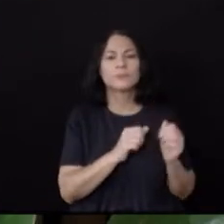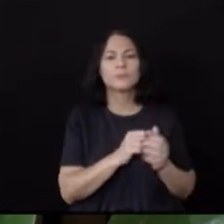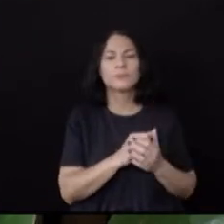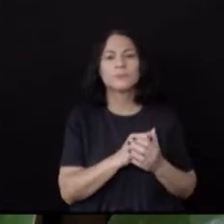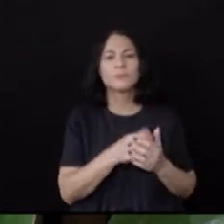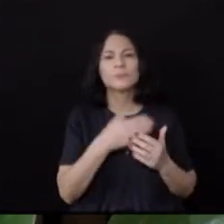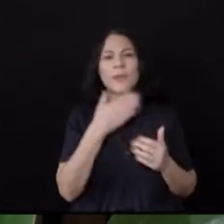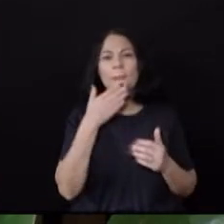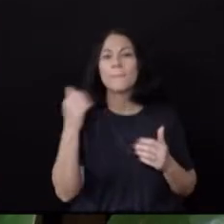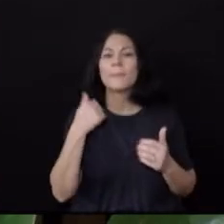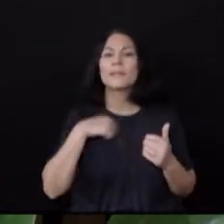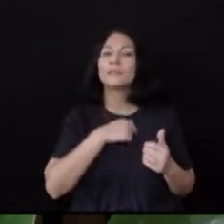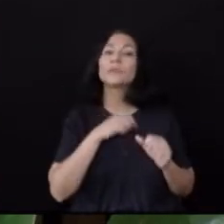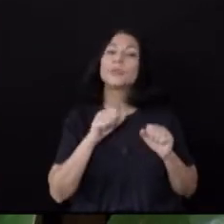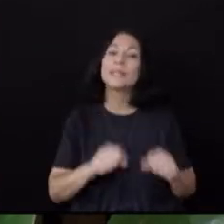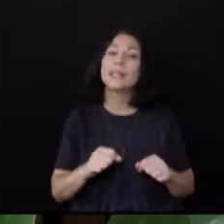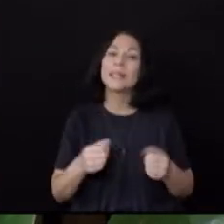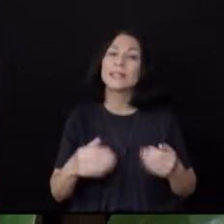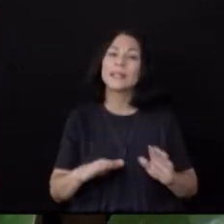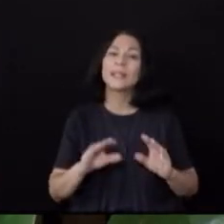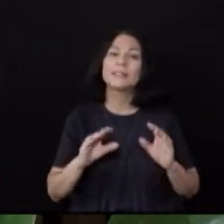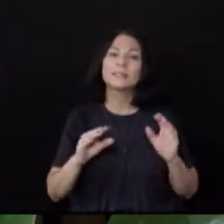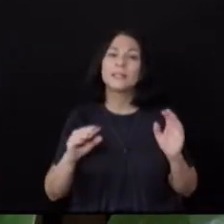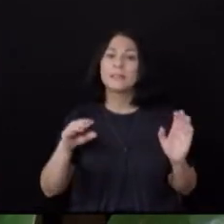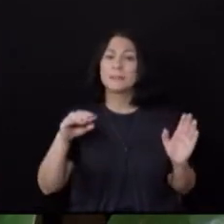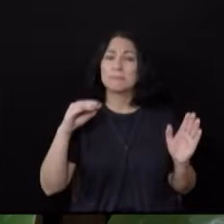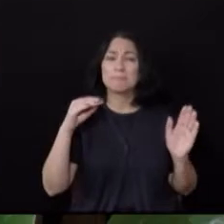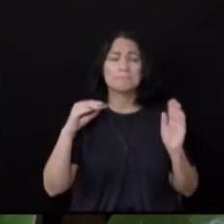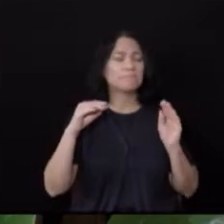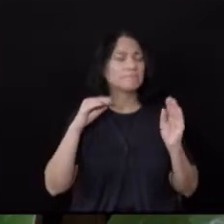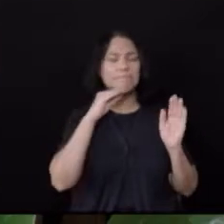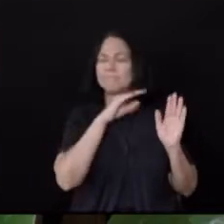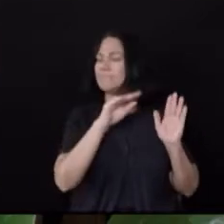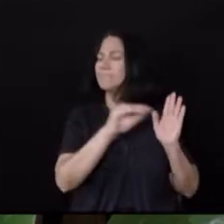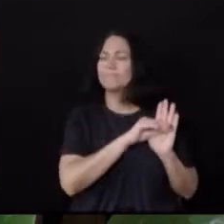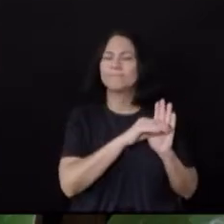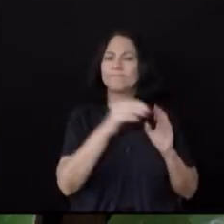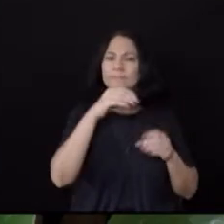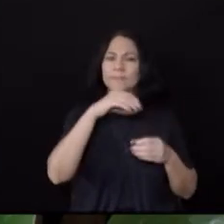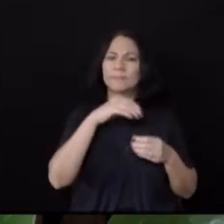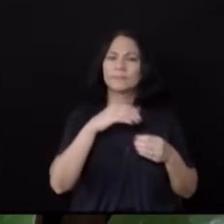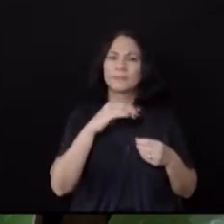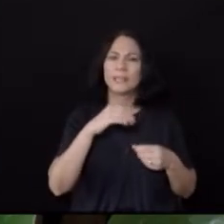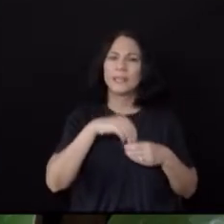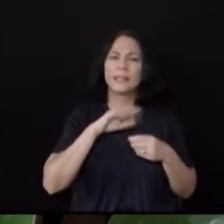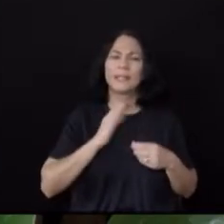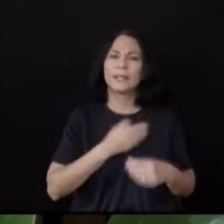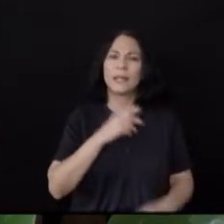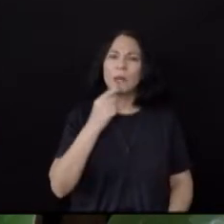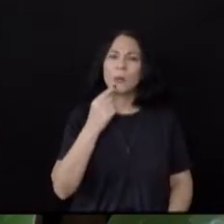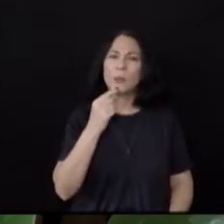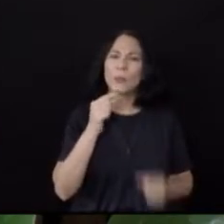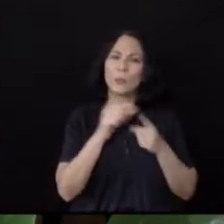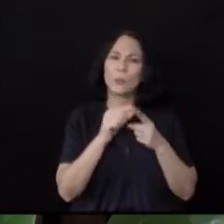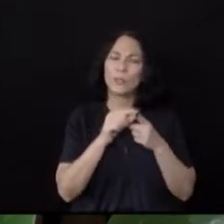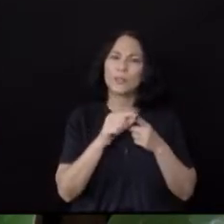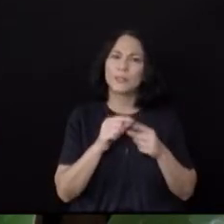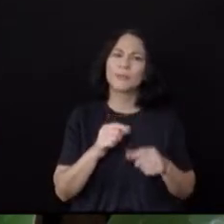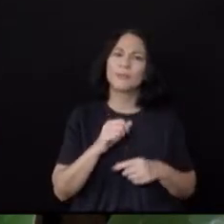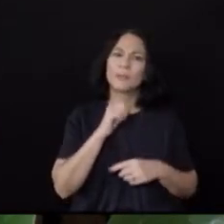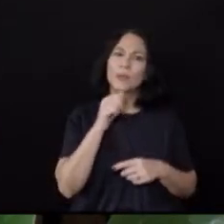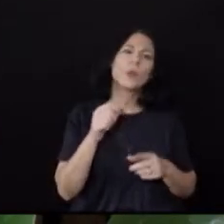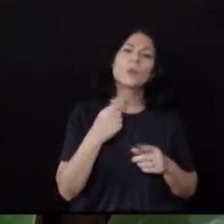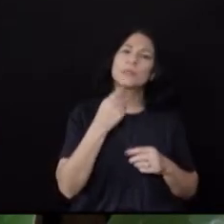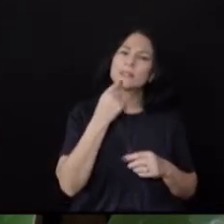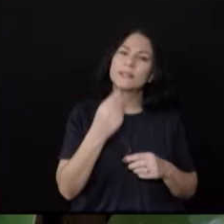As best we can, my friends, let no deceit be in our mouths. Don't just post something online because somebody else